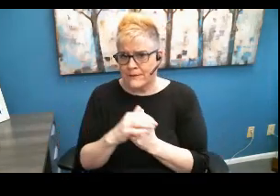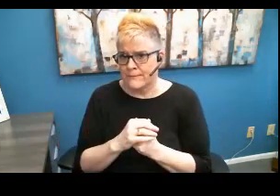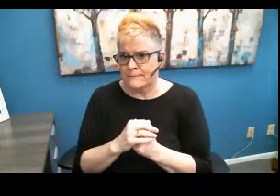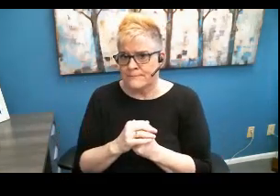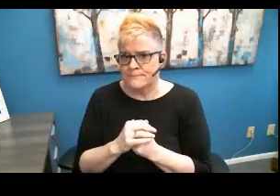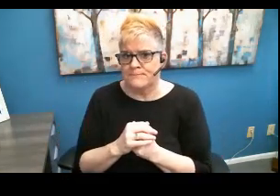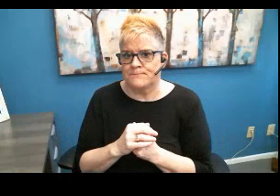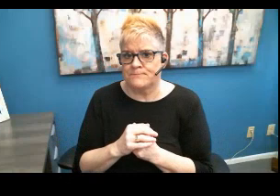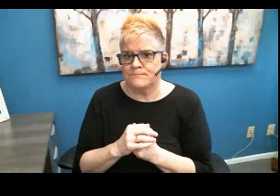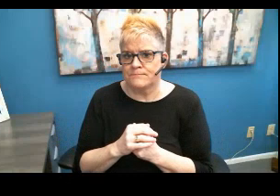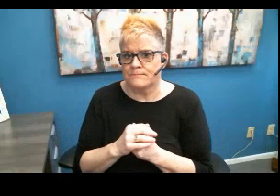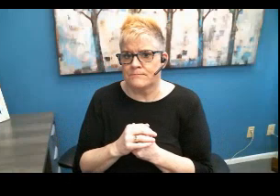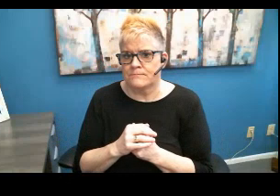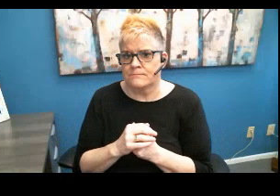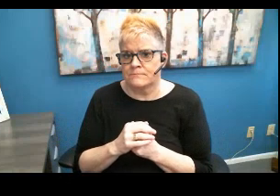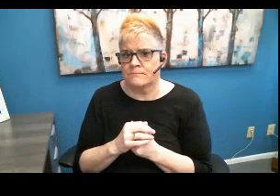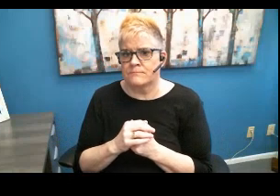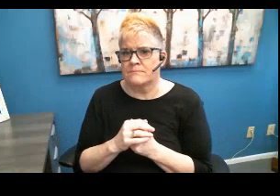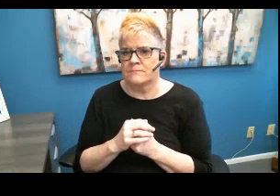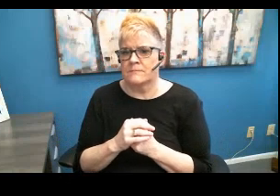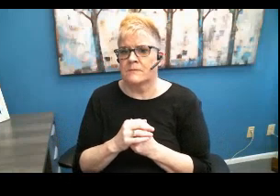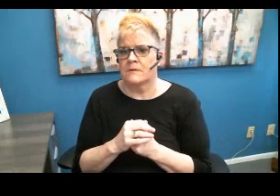Next slide, Dan.